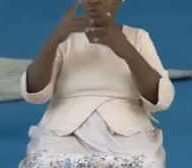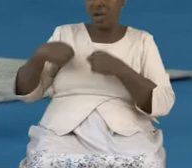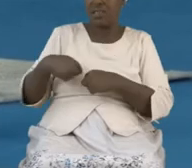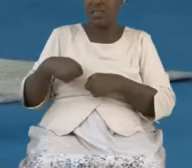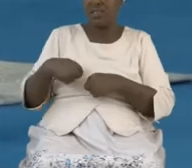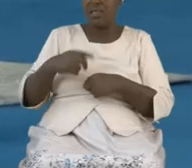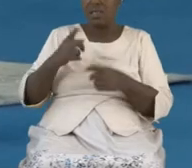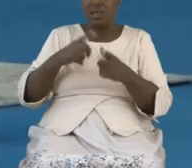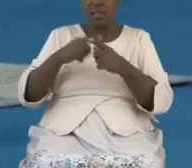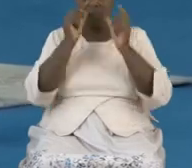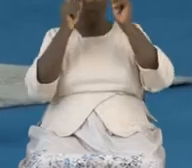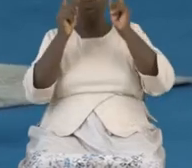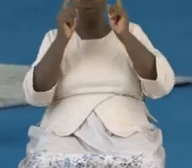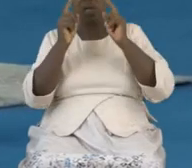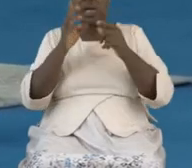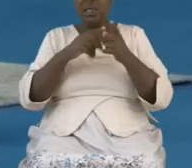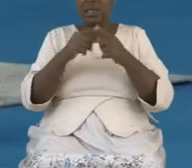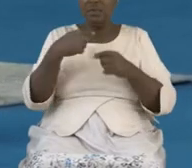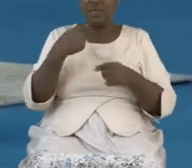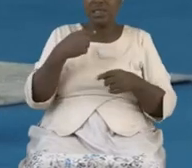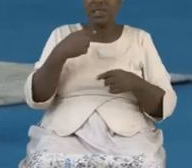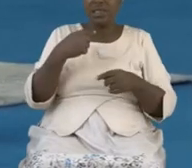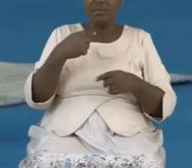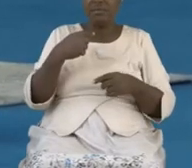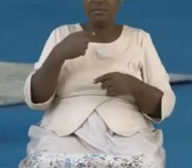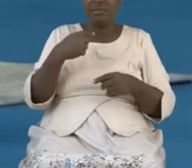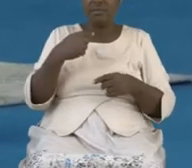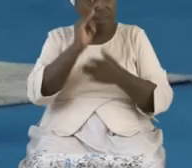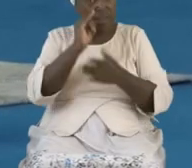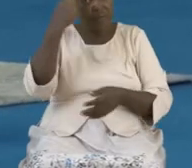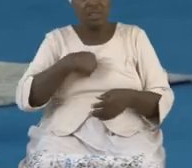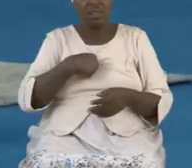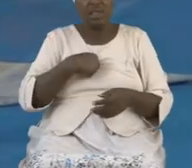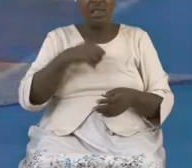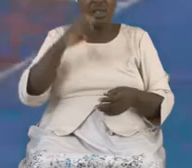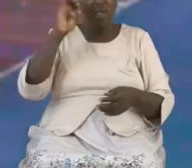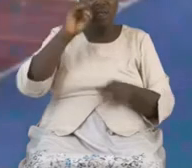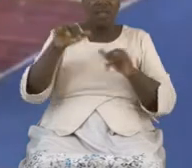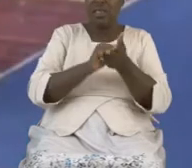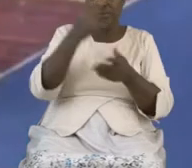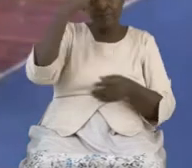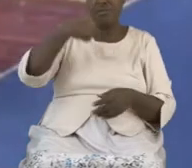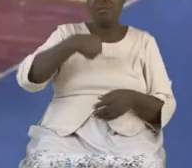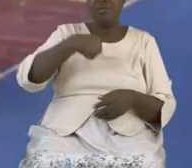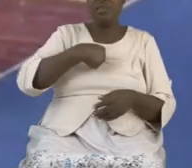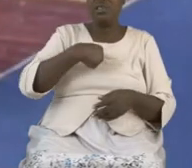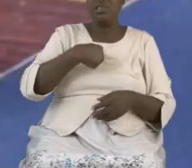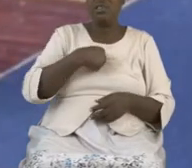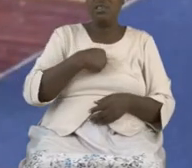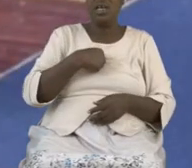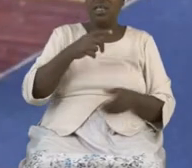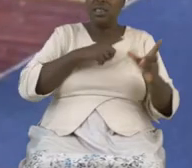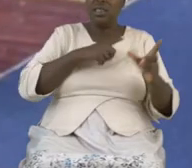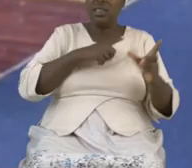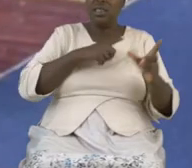up and you say, that's for me. He did that for me. And the Lord will give you the